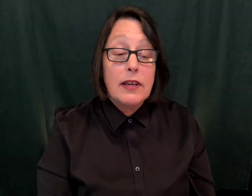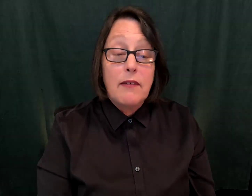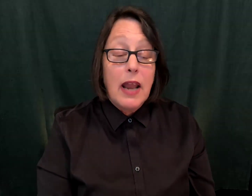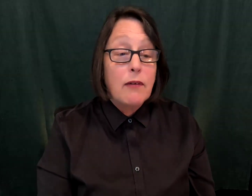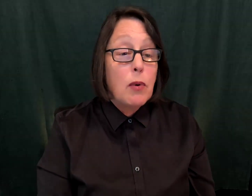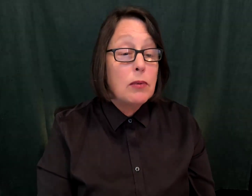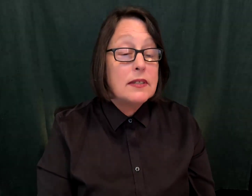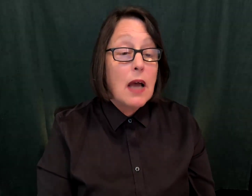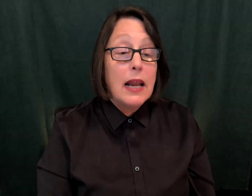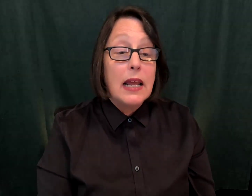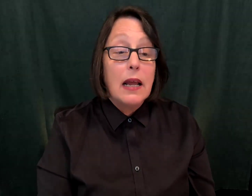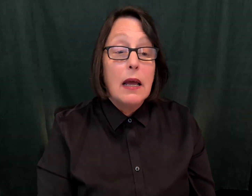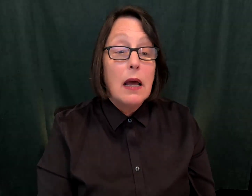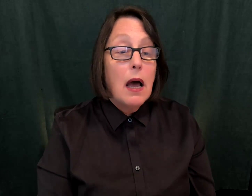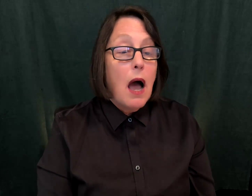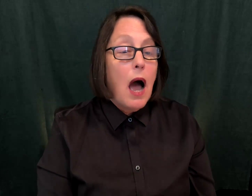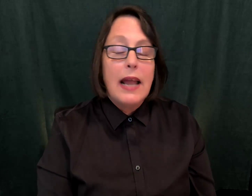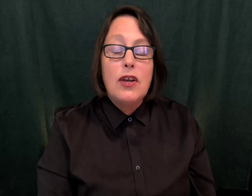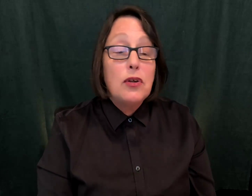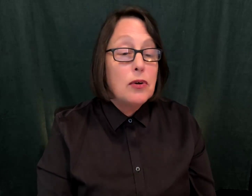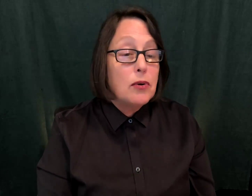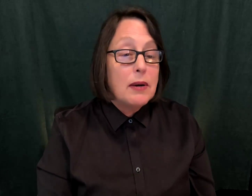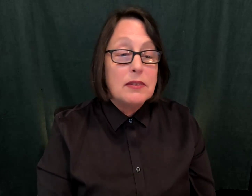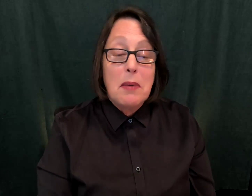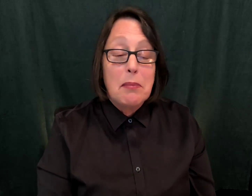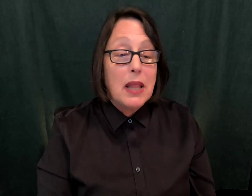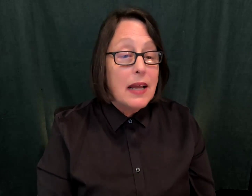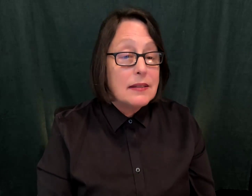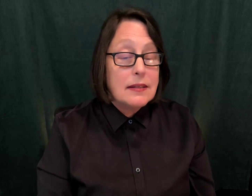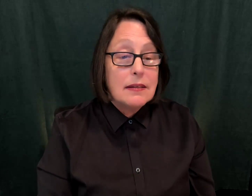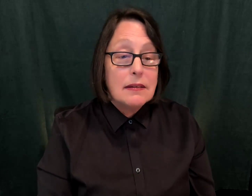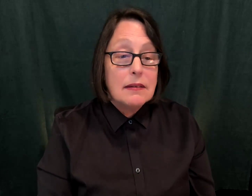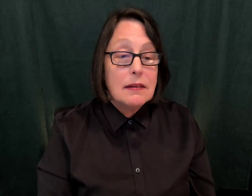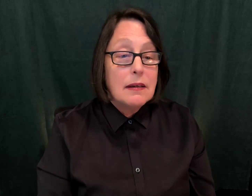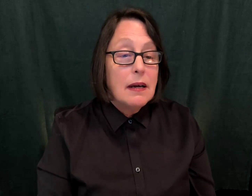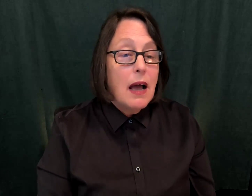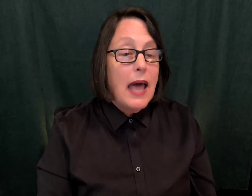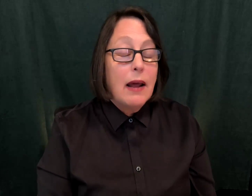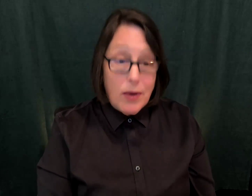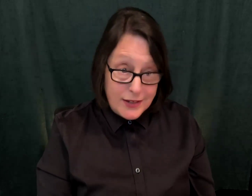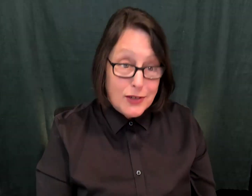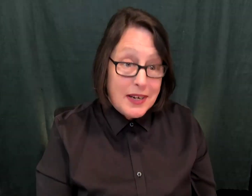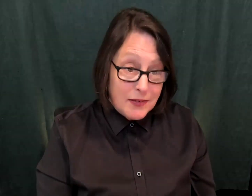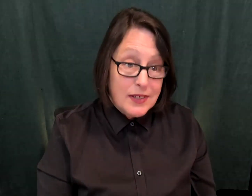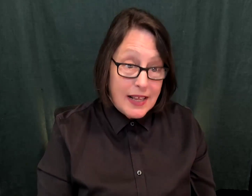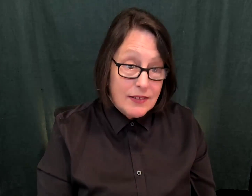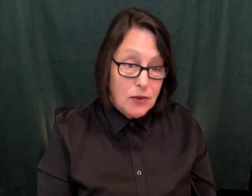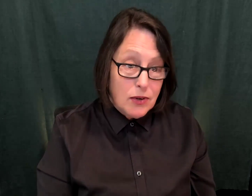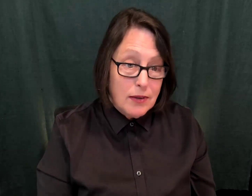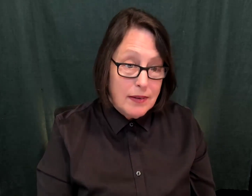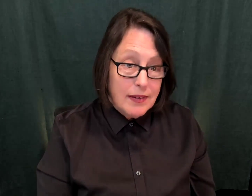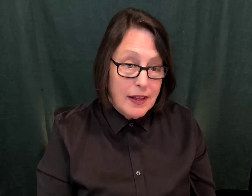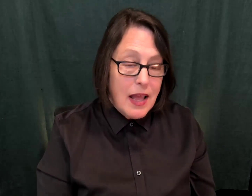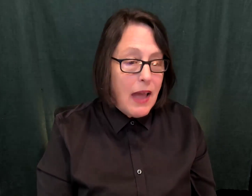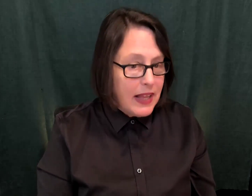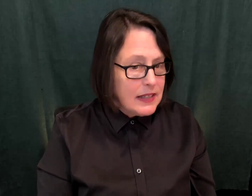School for the Deaf and everyone was signing, I knew it was my place. And I wanted to transfer to that